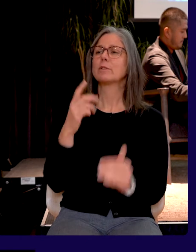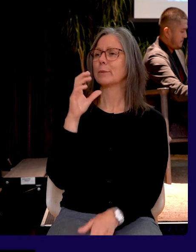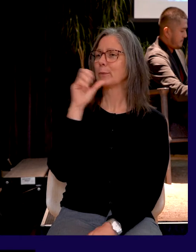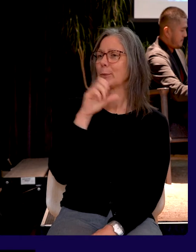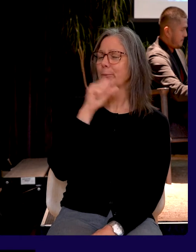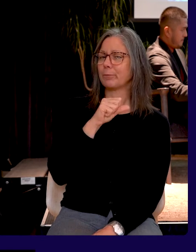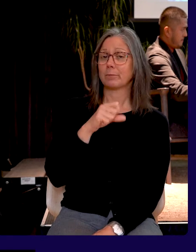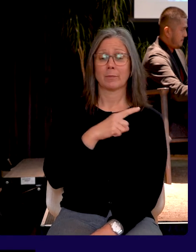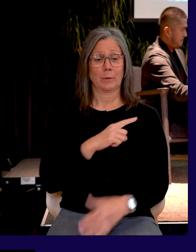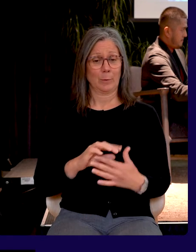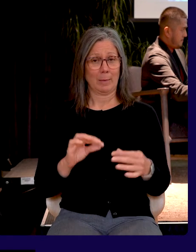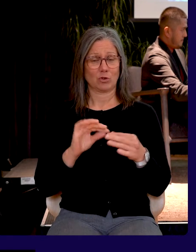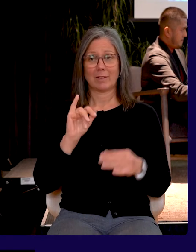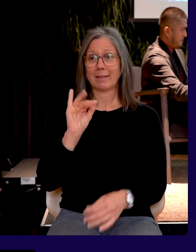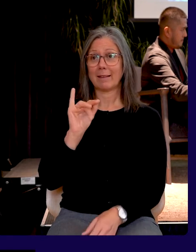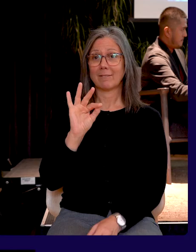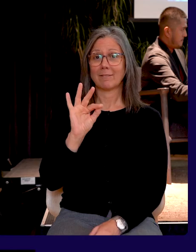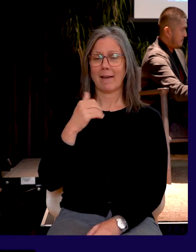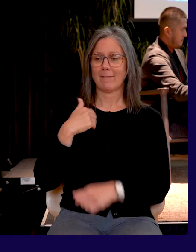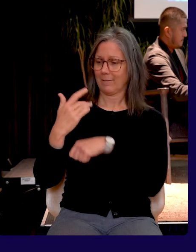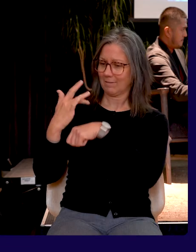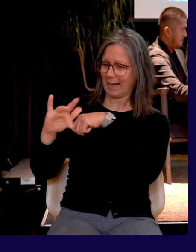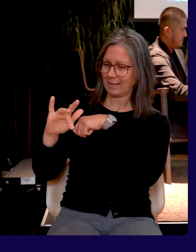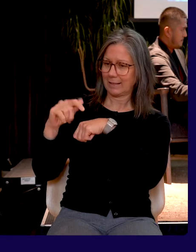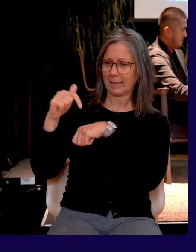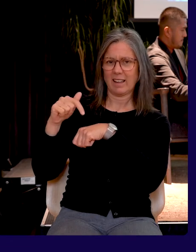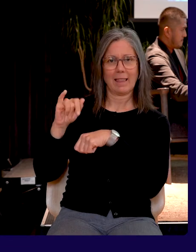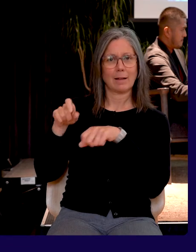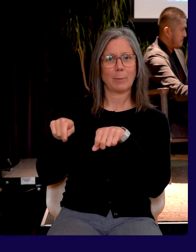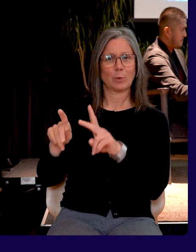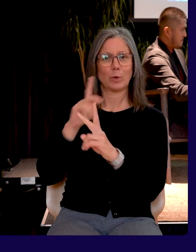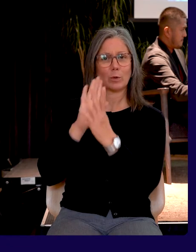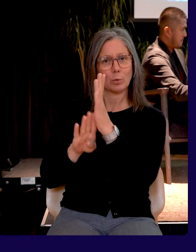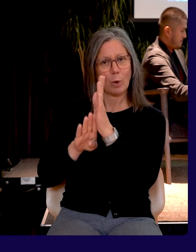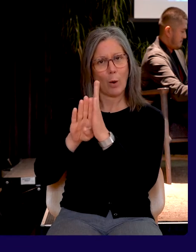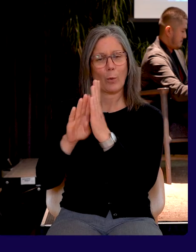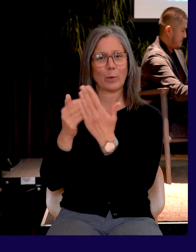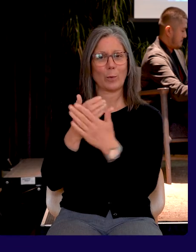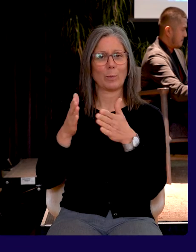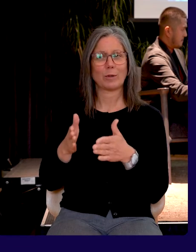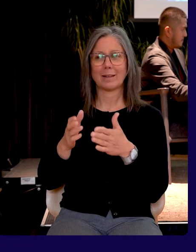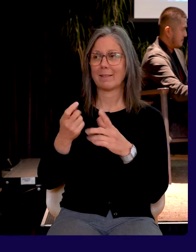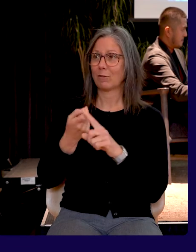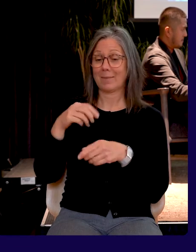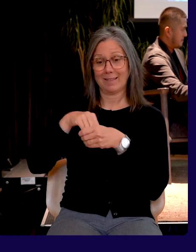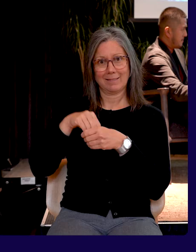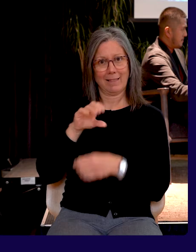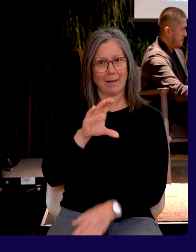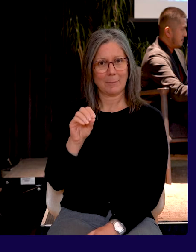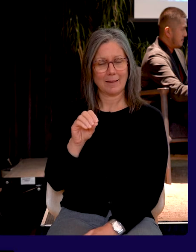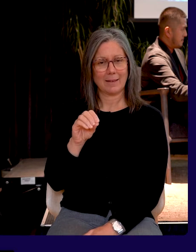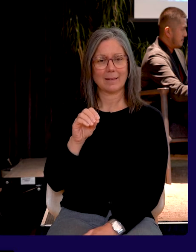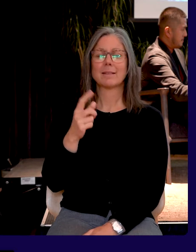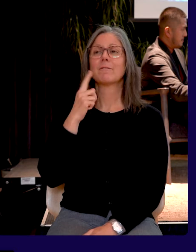I loved how you said whenever there's a vacancy, that's an opportunity to grow someone or promote someone from within.